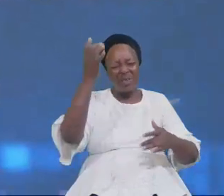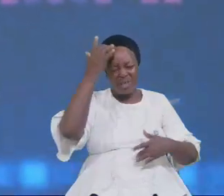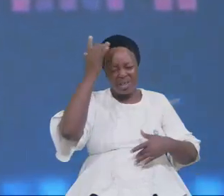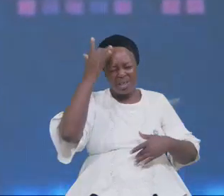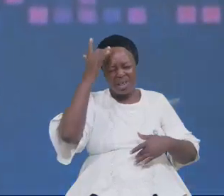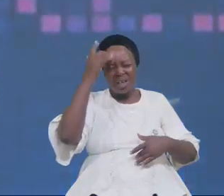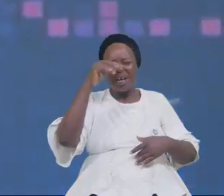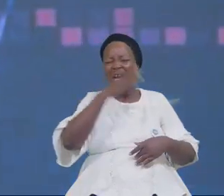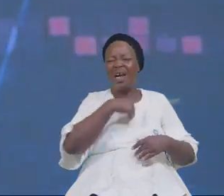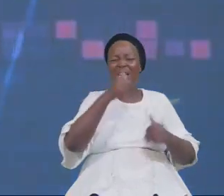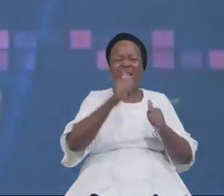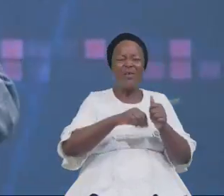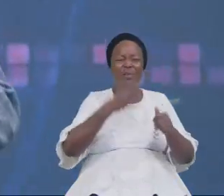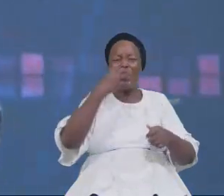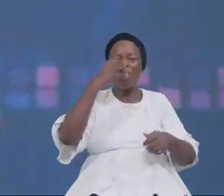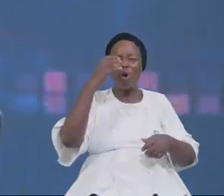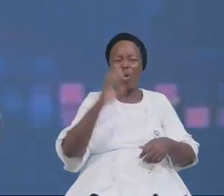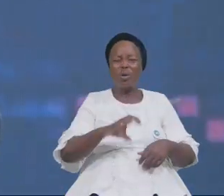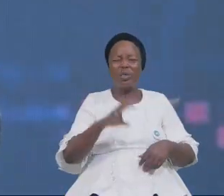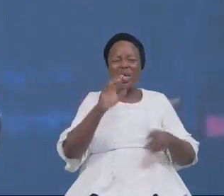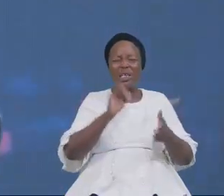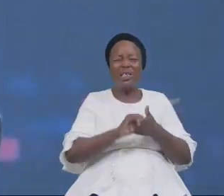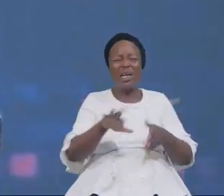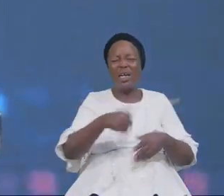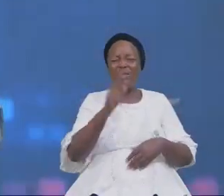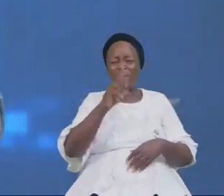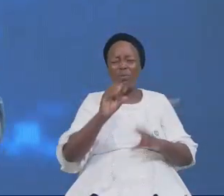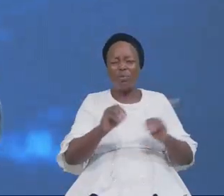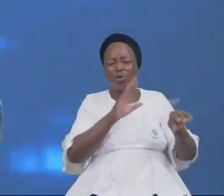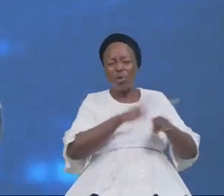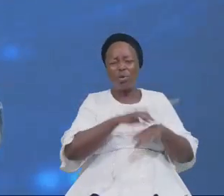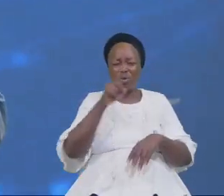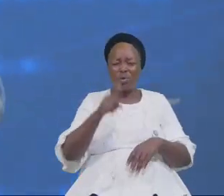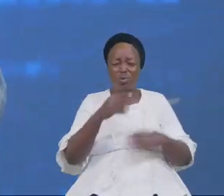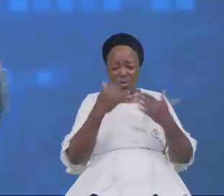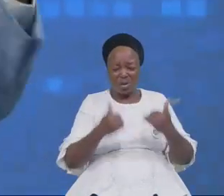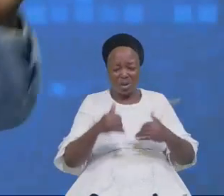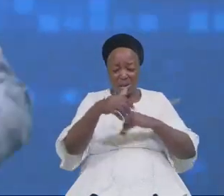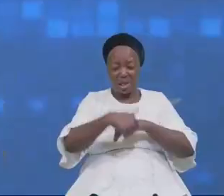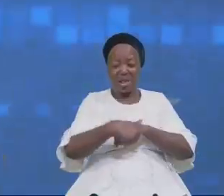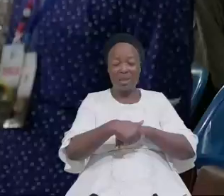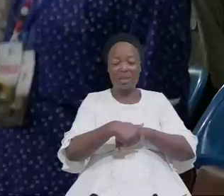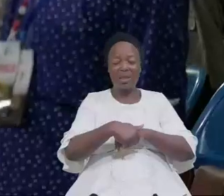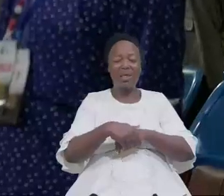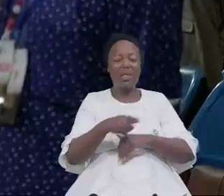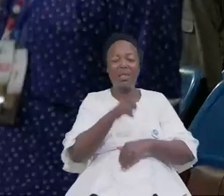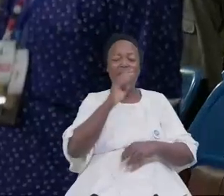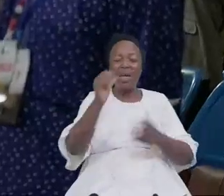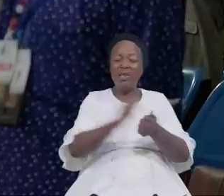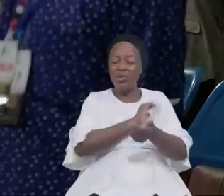every curse that anybody put on you, tonight they're destroyed.